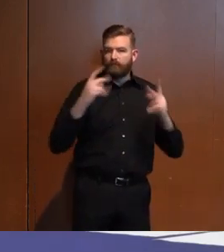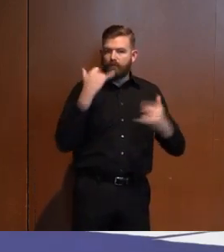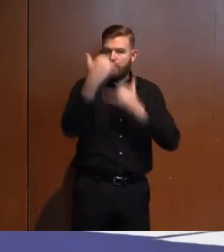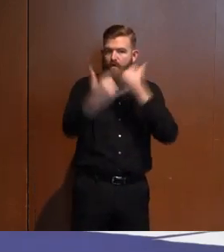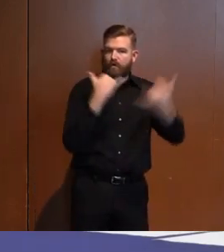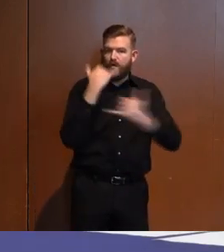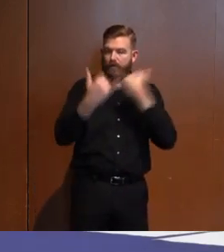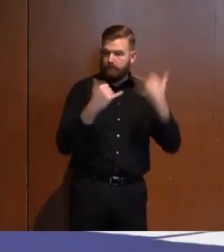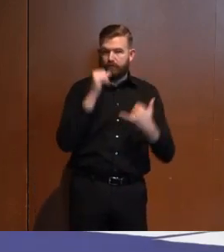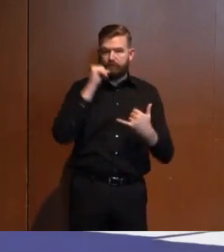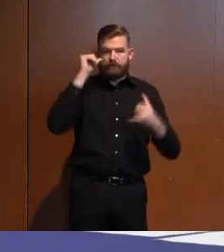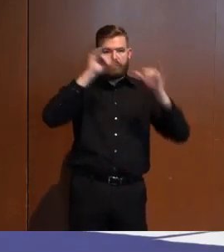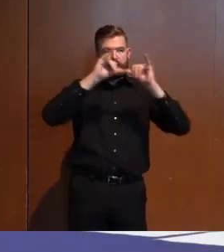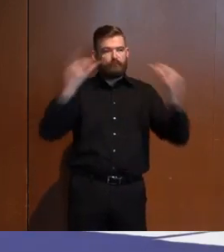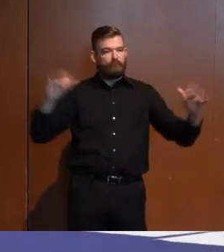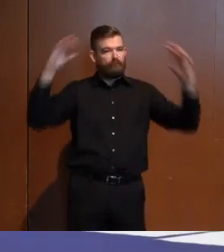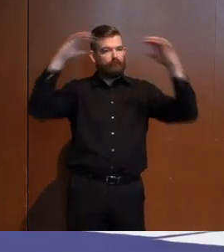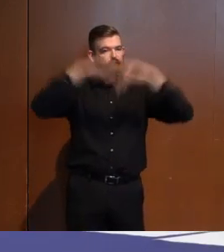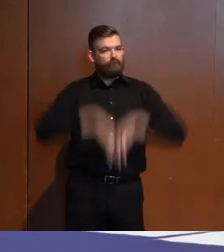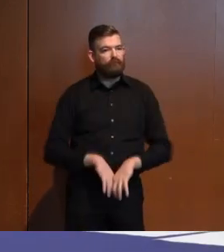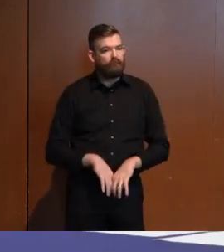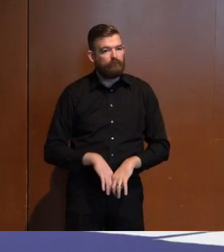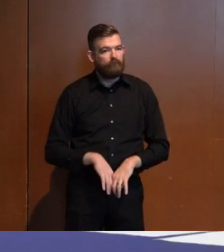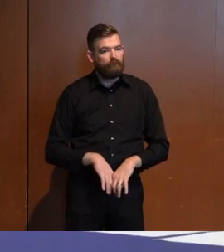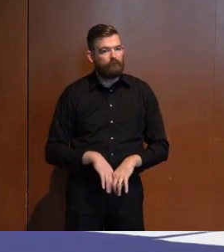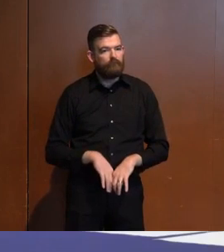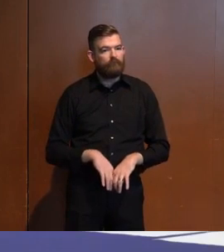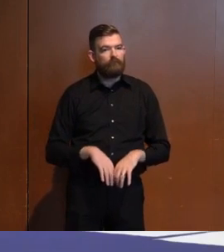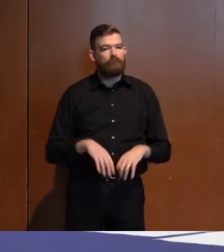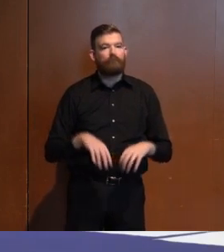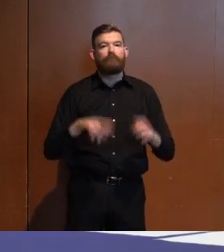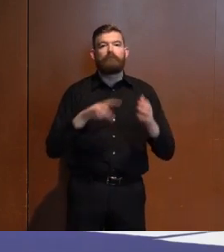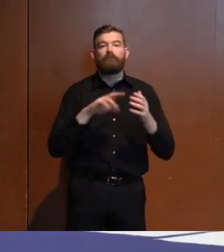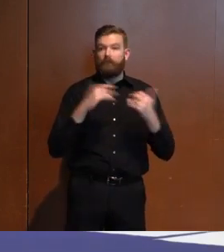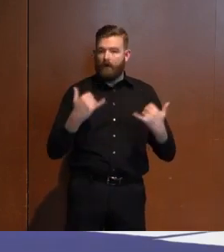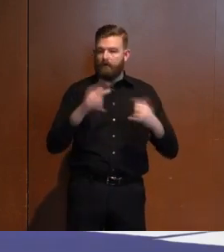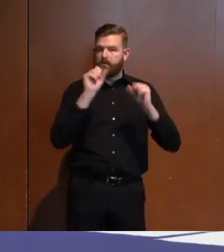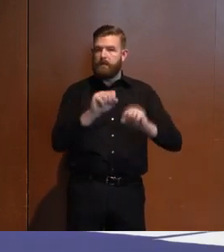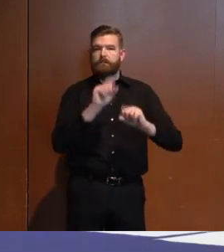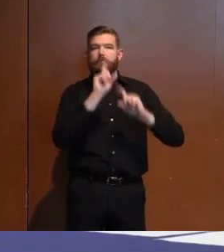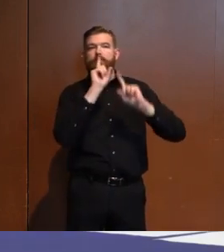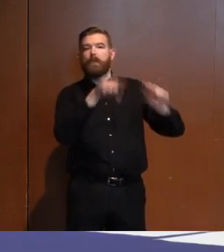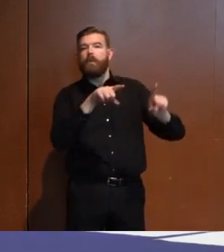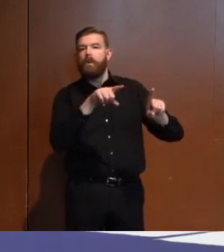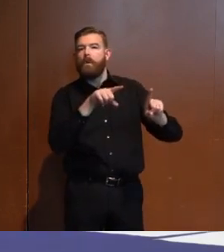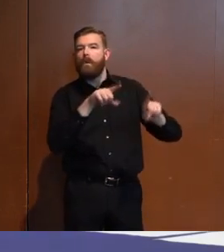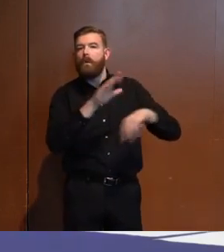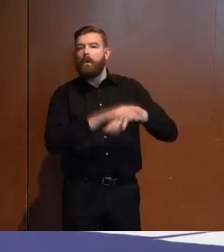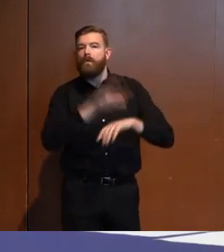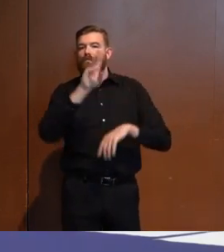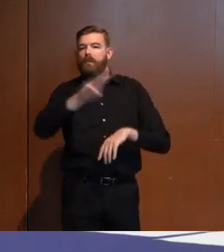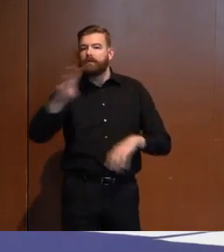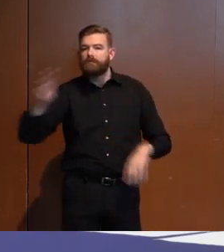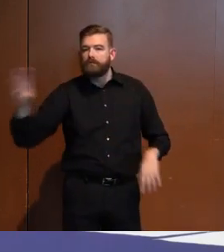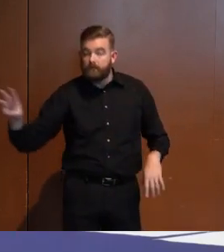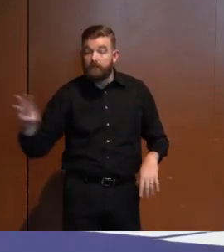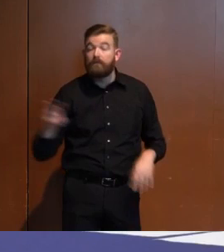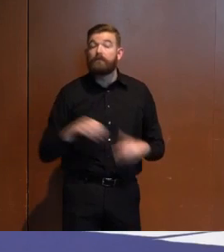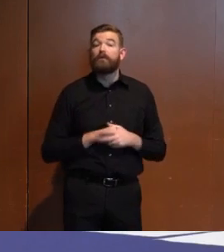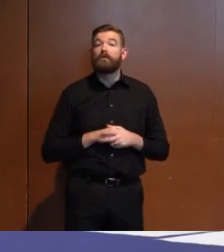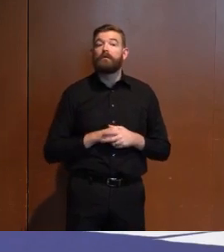But what is the plan in terms of who's going to respond to these complaints? Will fines be